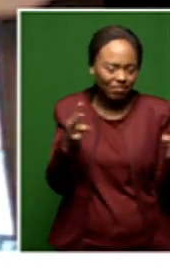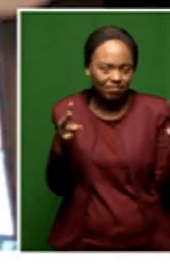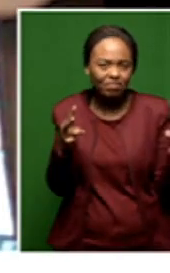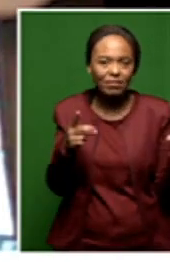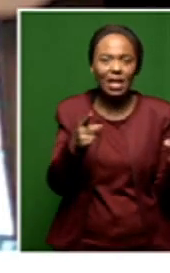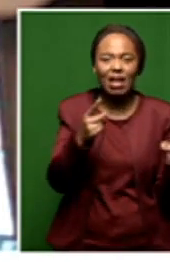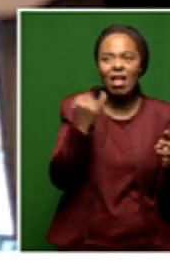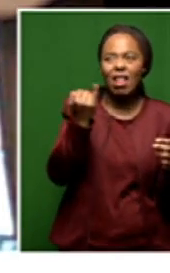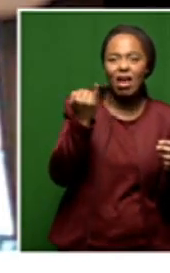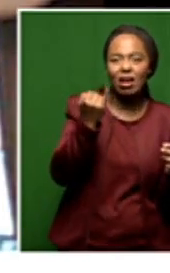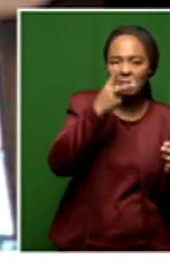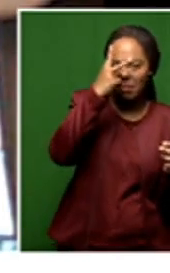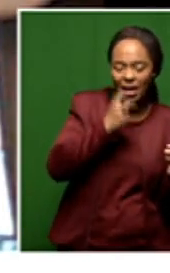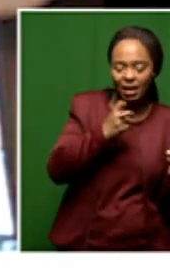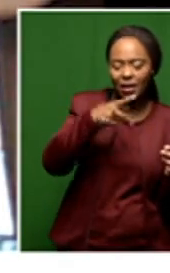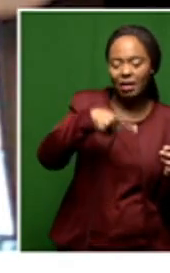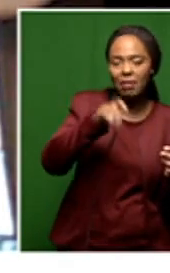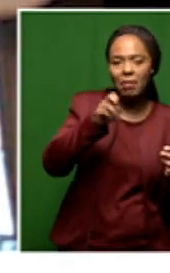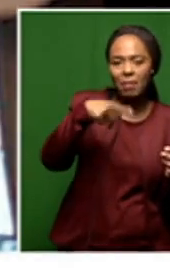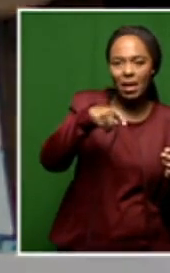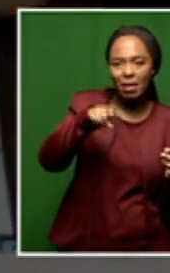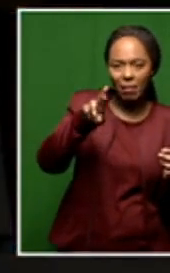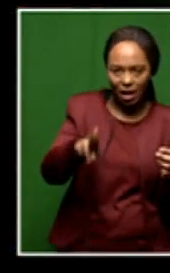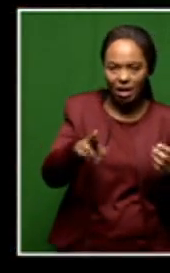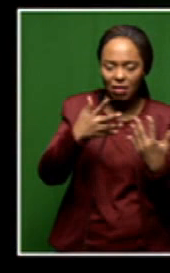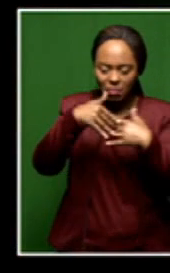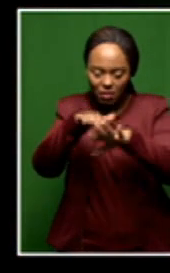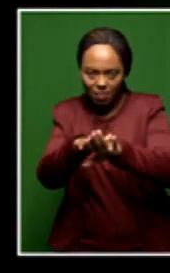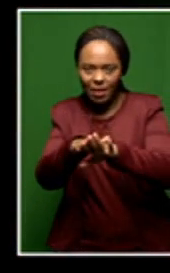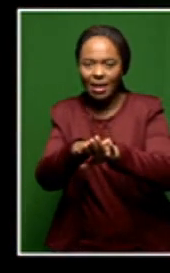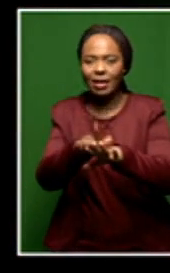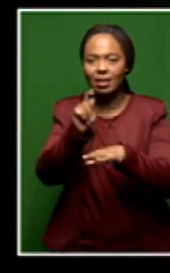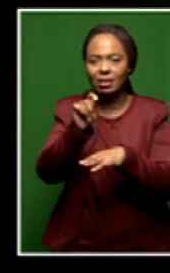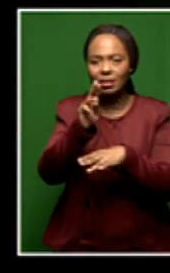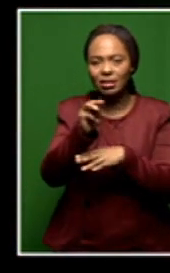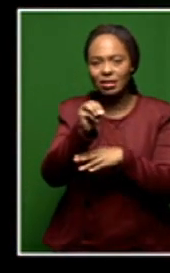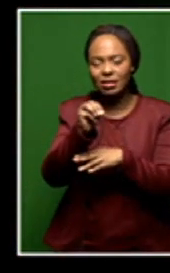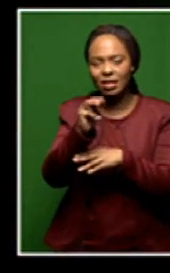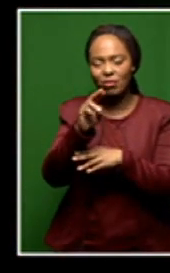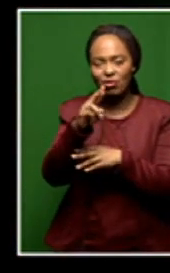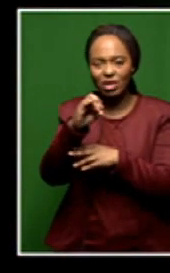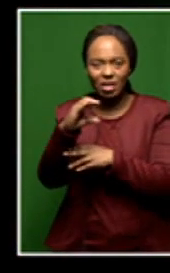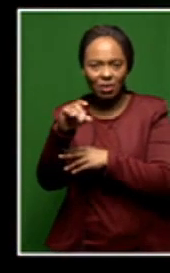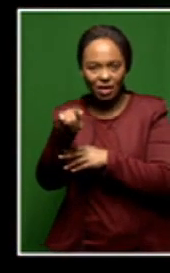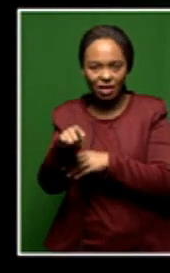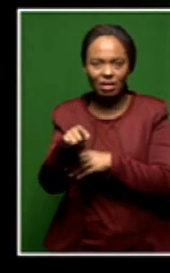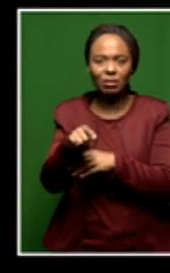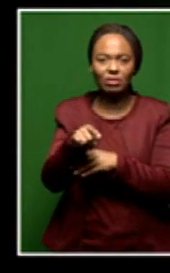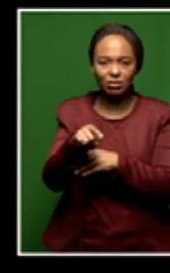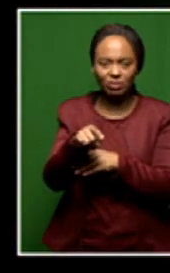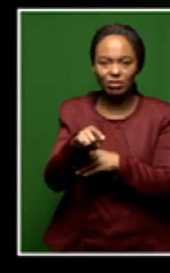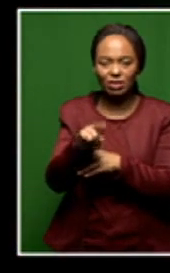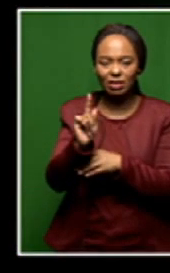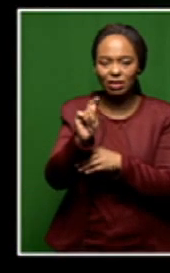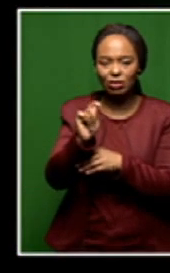Black pepper. If you have black pepper combined with turmeric, it slows down the turmeric's process through our